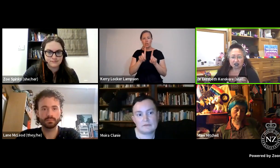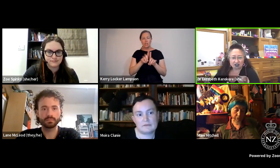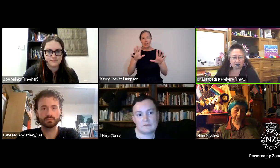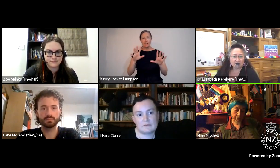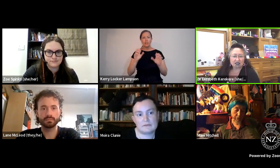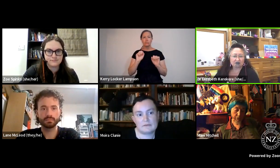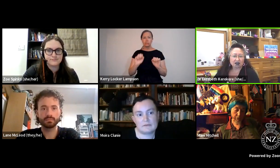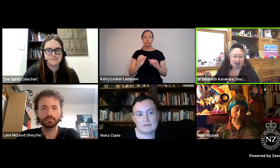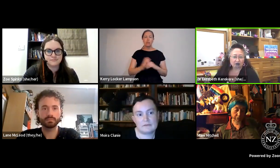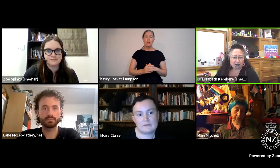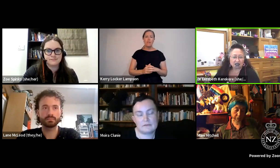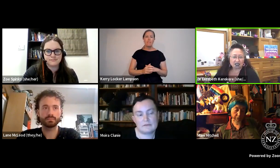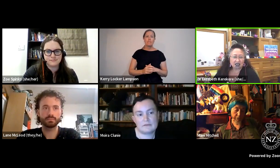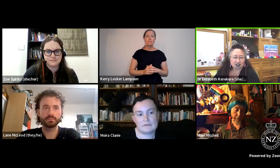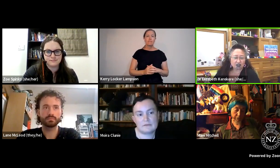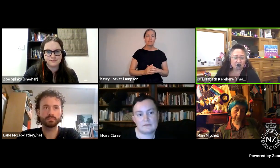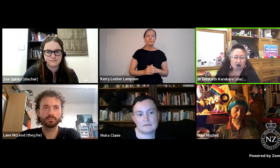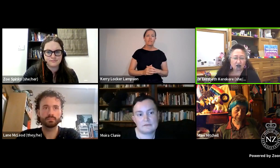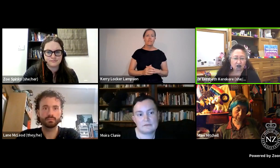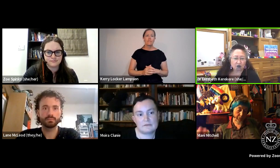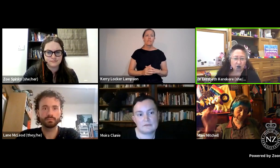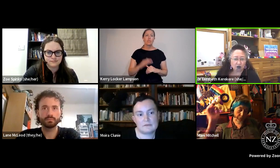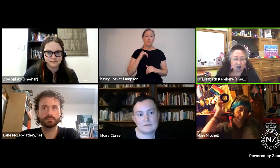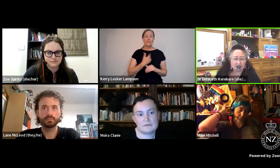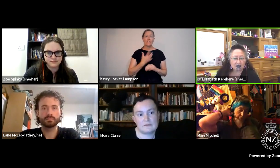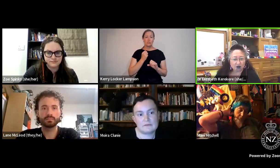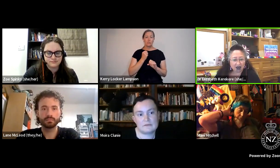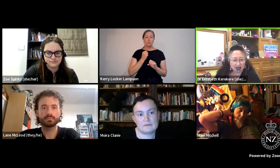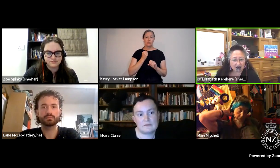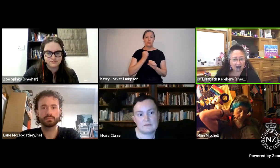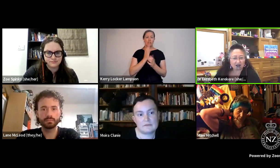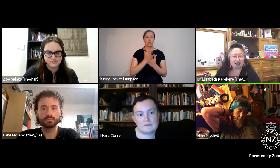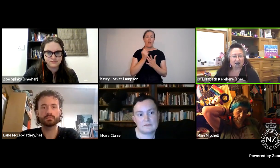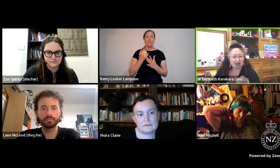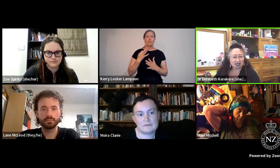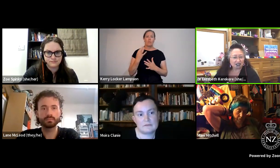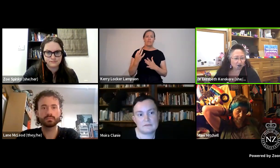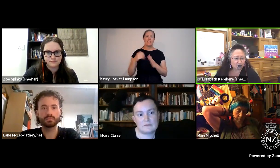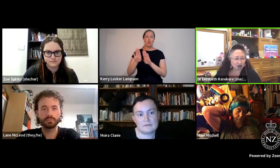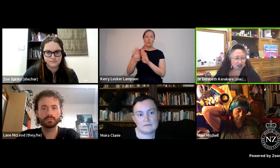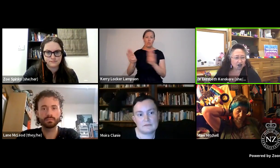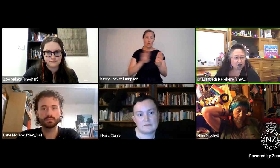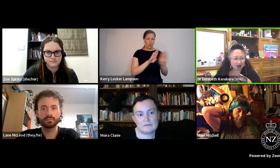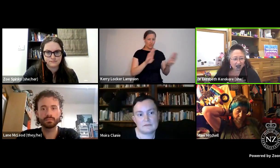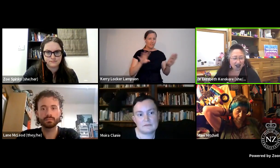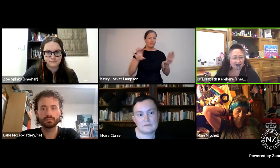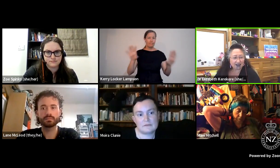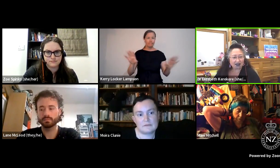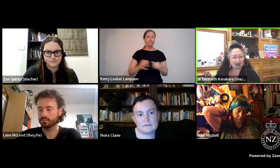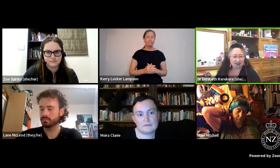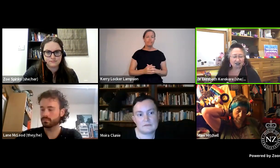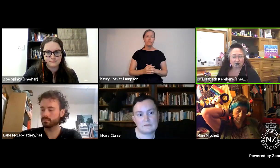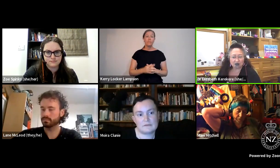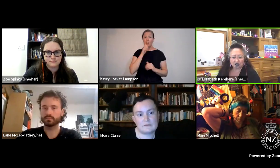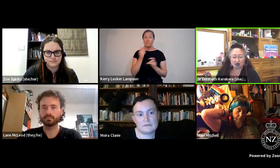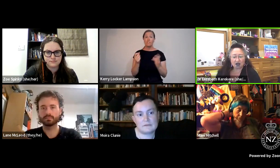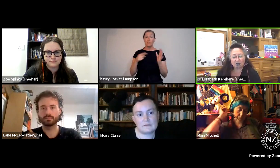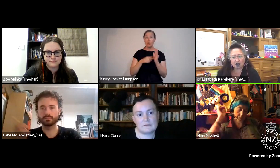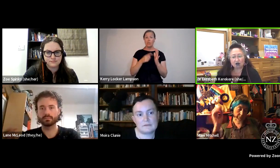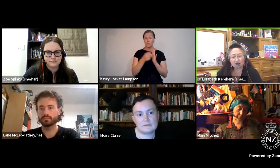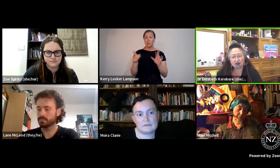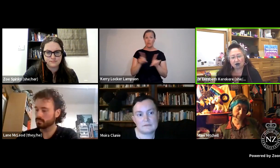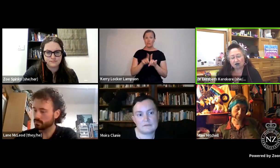that we should specify that representation on those boards. So again, if that's something that's important to you, add that into the